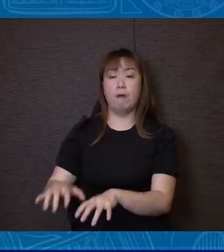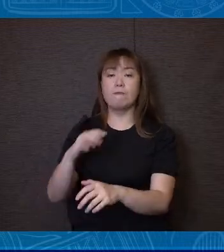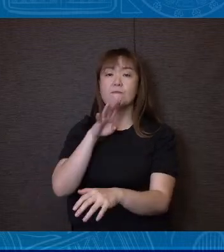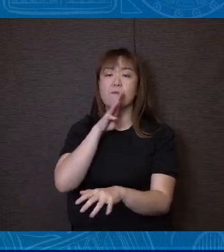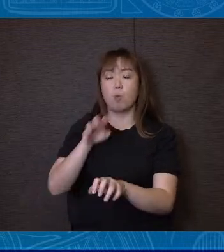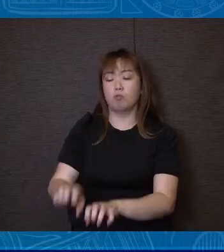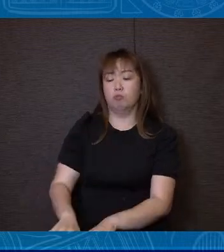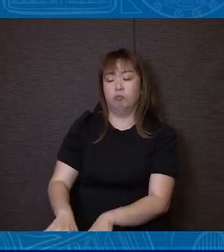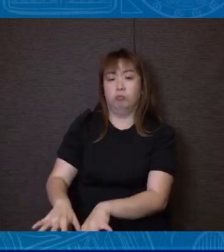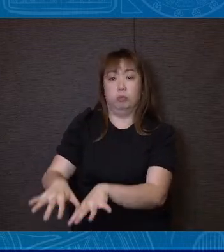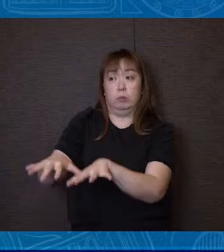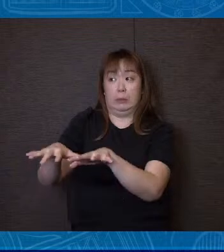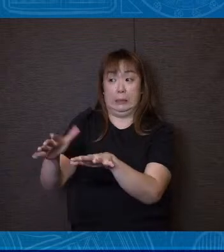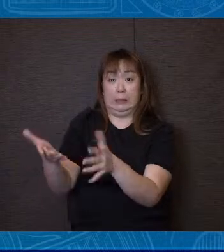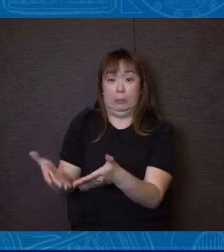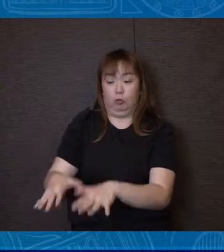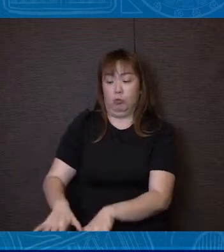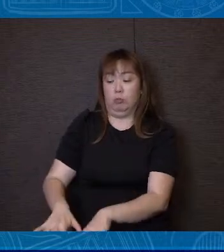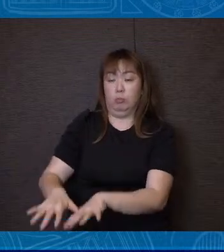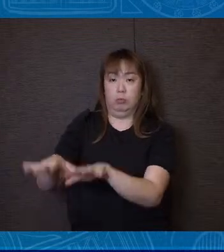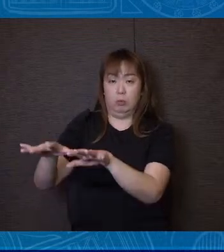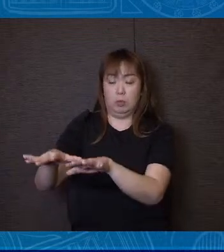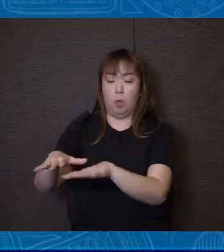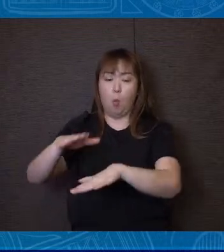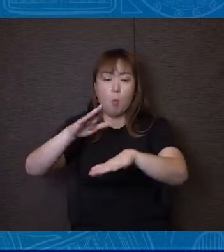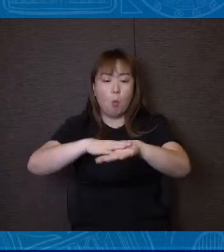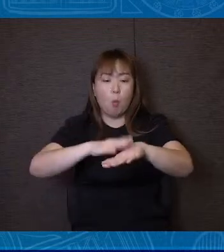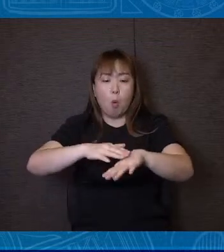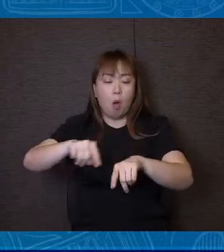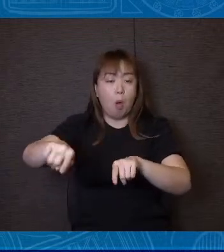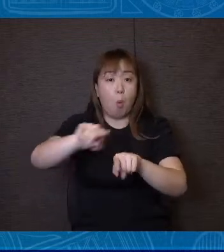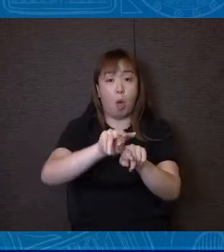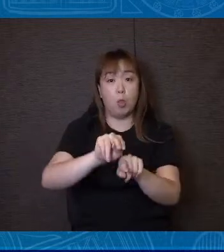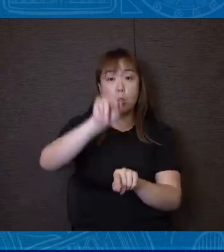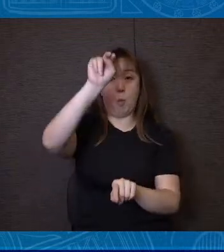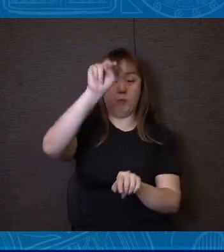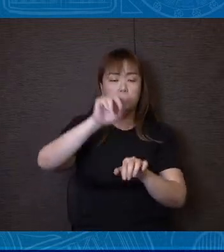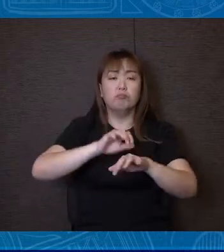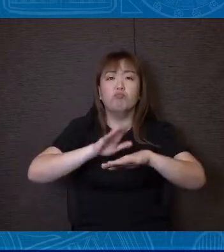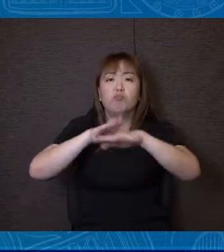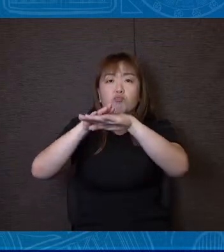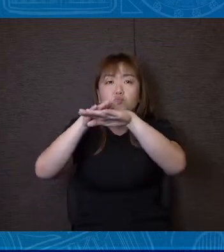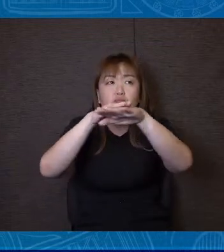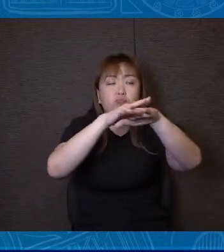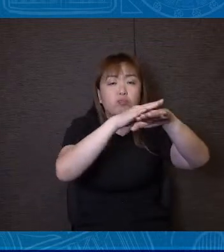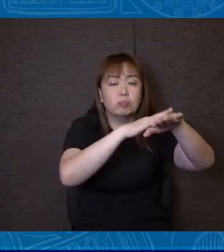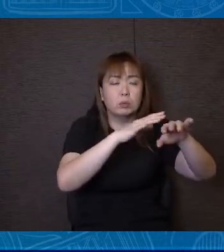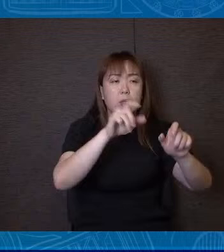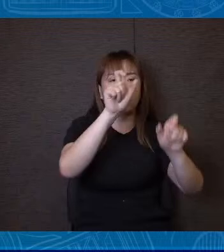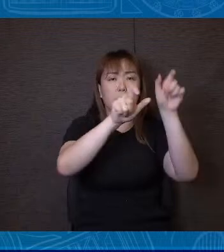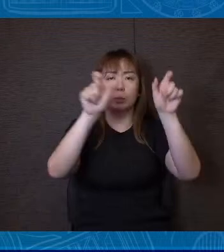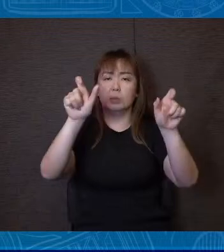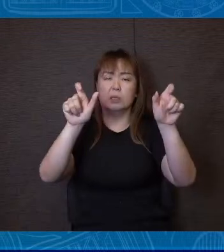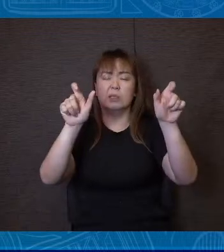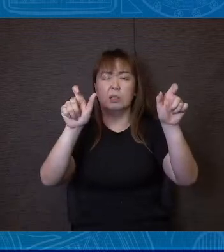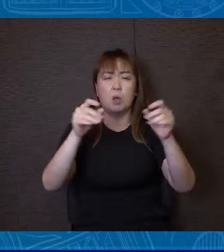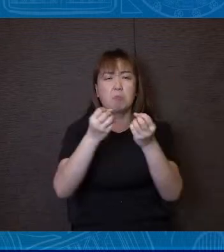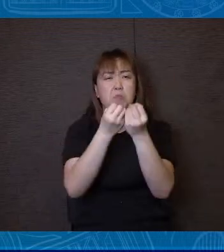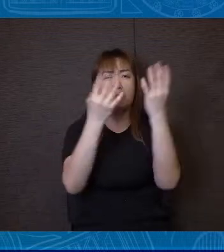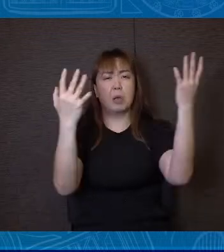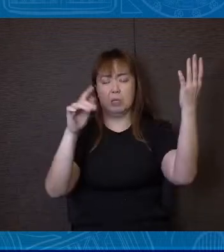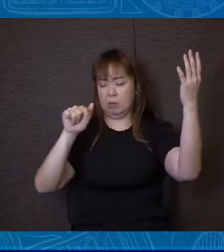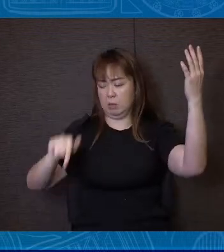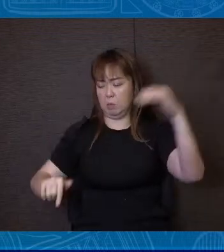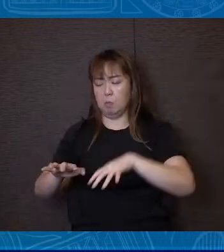in Pasay, and you're warning people all the way up north in Baguio or something that would be, not ideal,